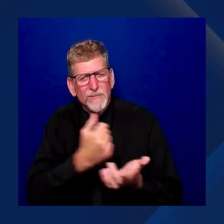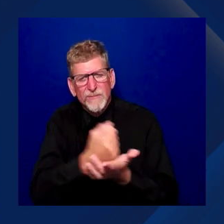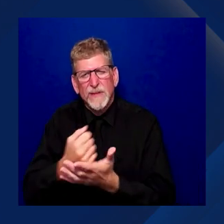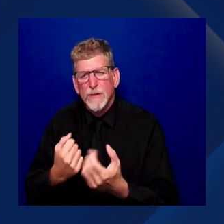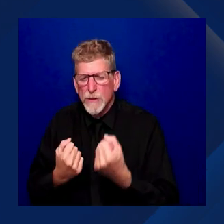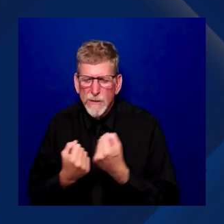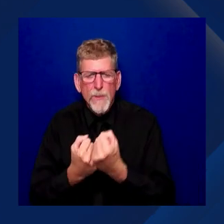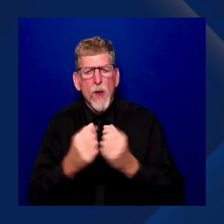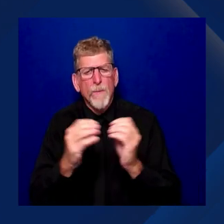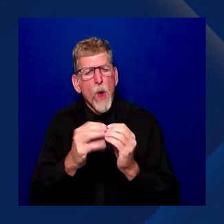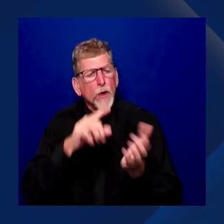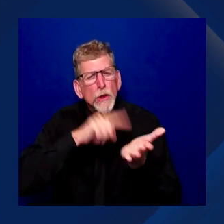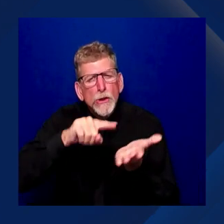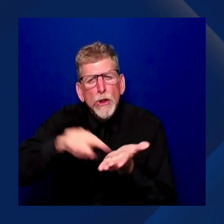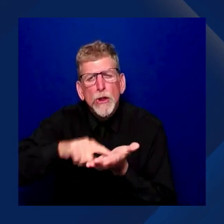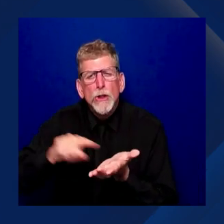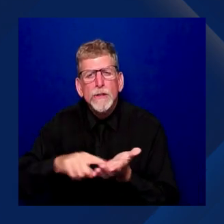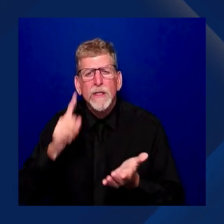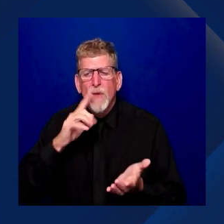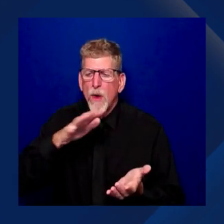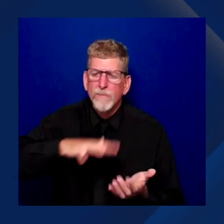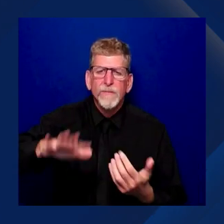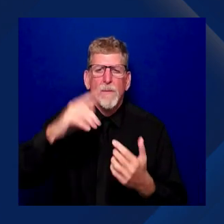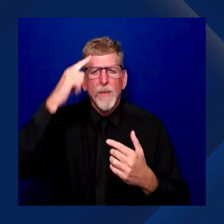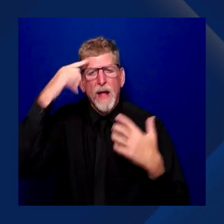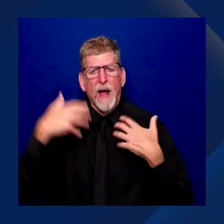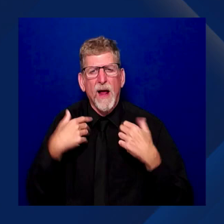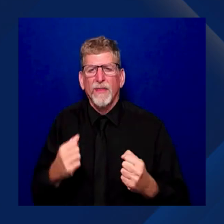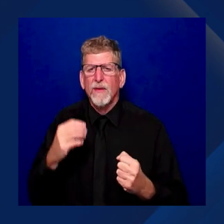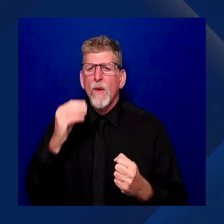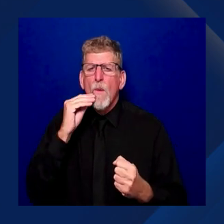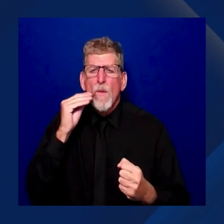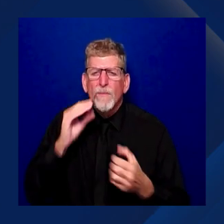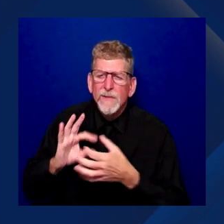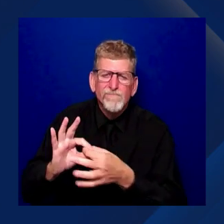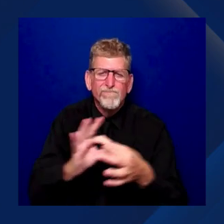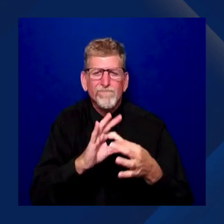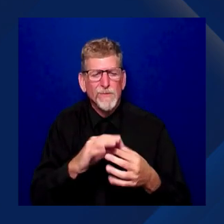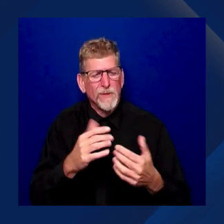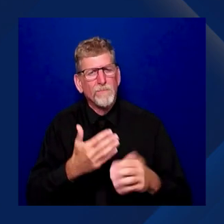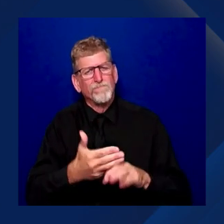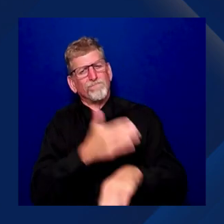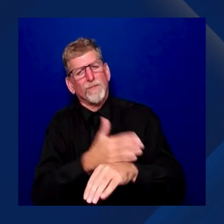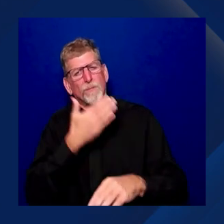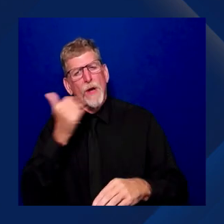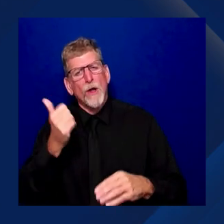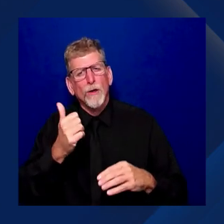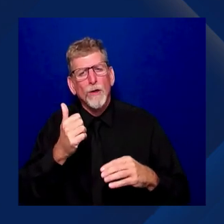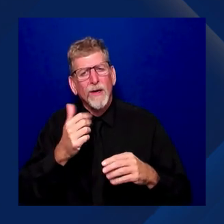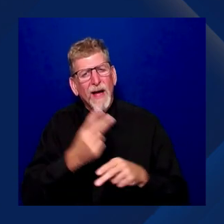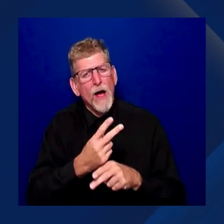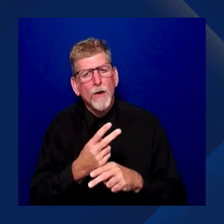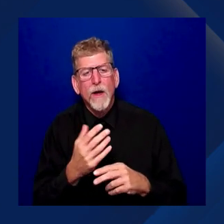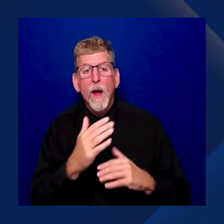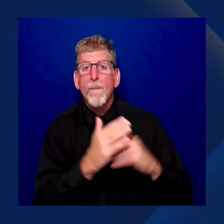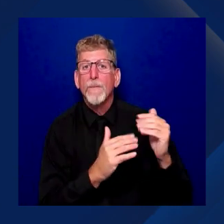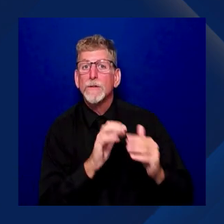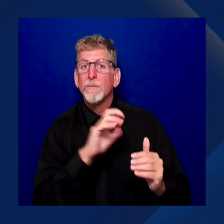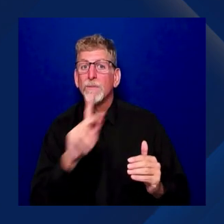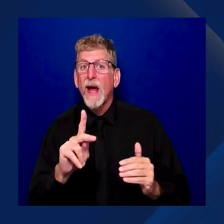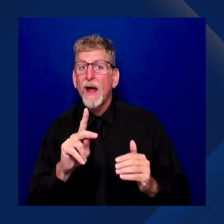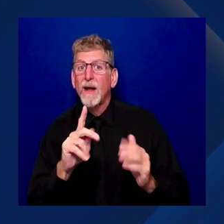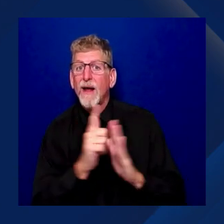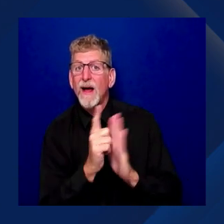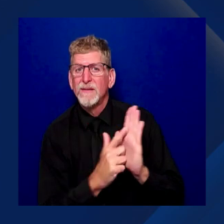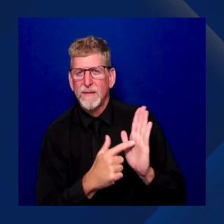coordinate care. Build Back Better would also close the Medicaid coverage gap, allowing millions of women